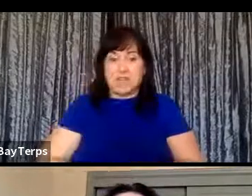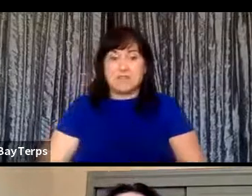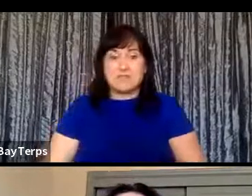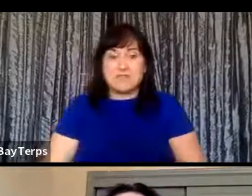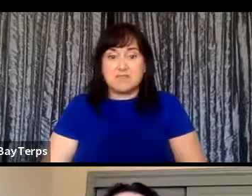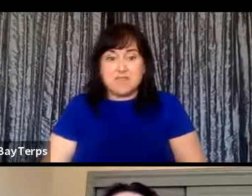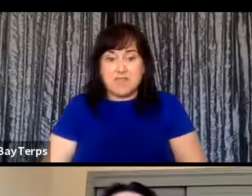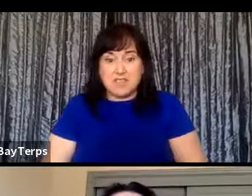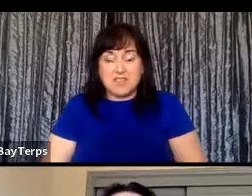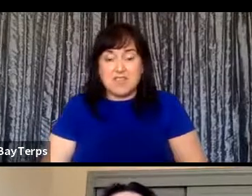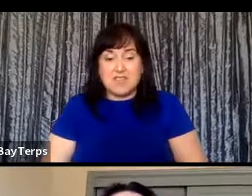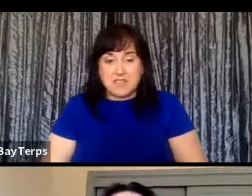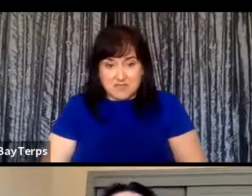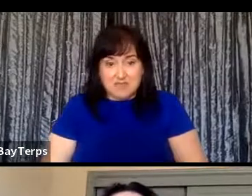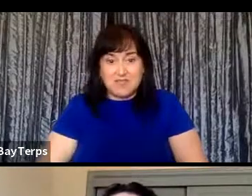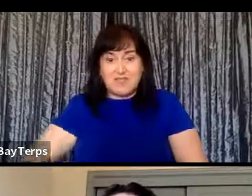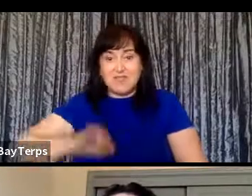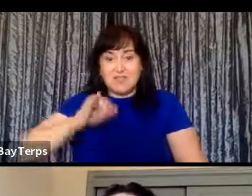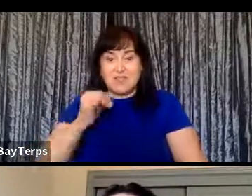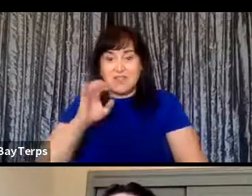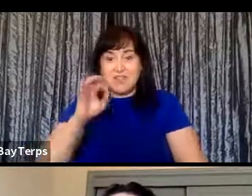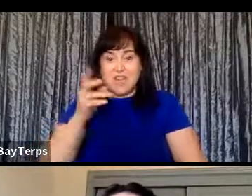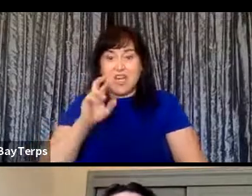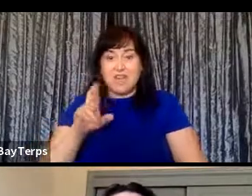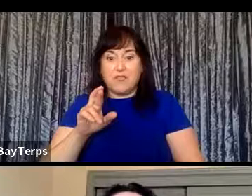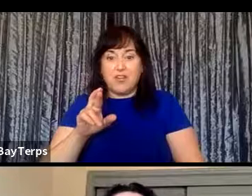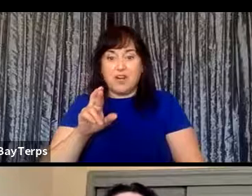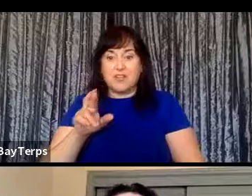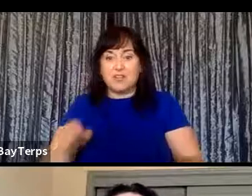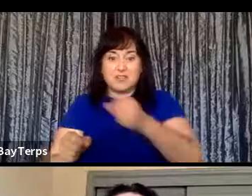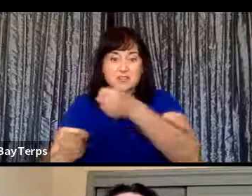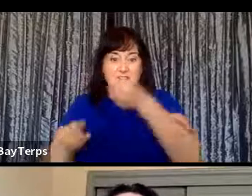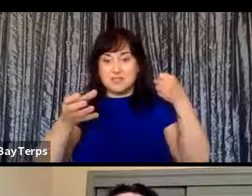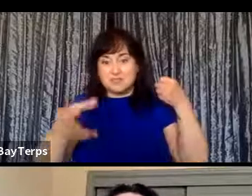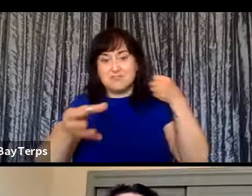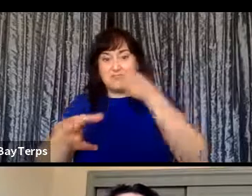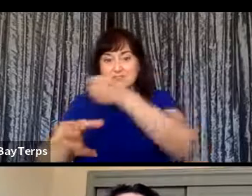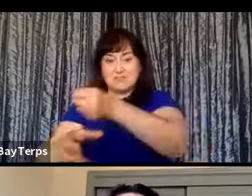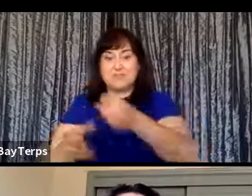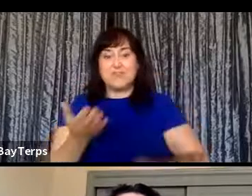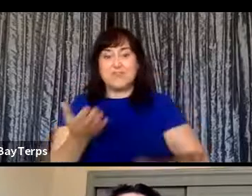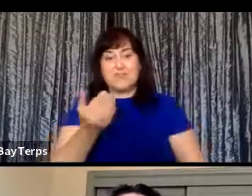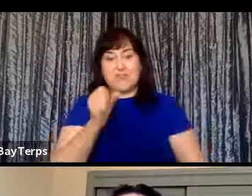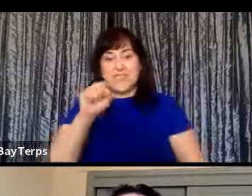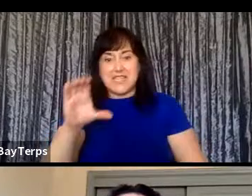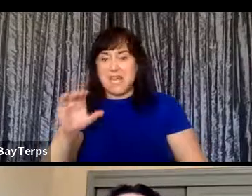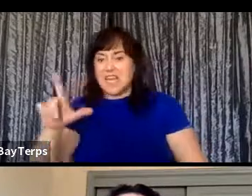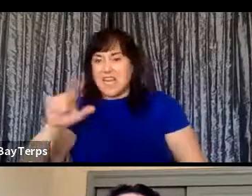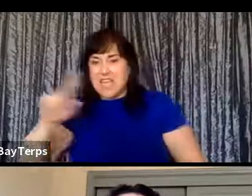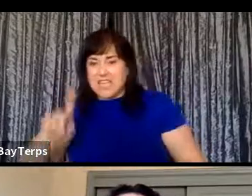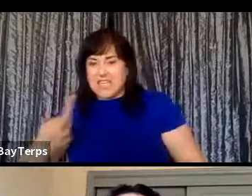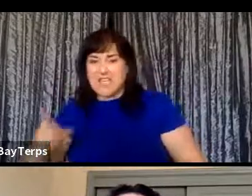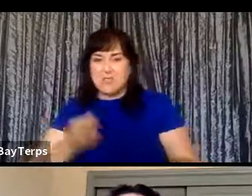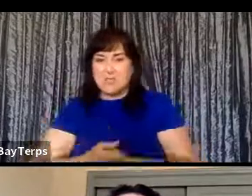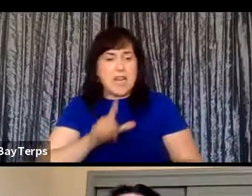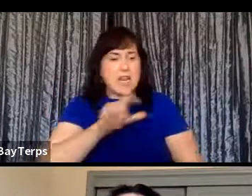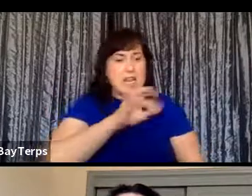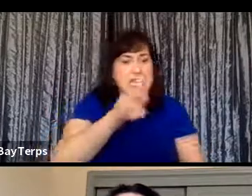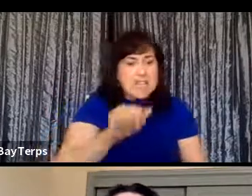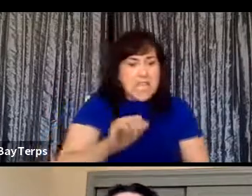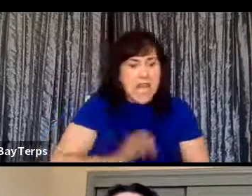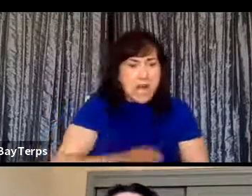there. Okay, Jennifer, into the microwave, 15 seconds. Kate, 15 seconds. Liz, you're about right. Lisa, how's yours